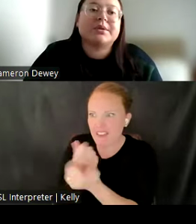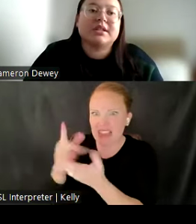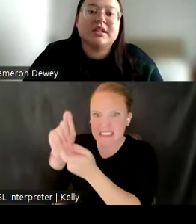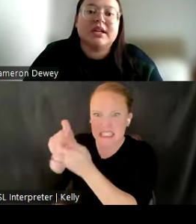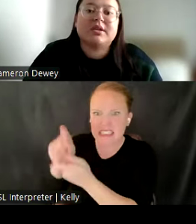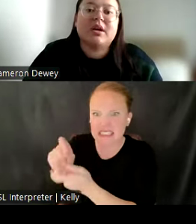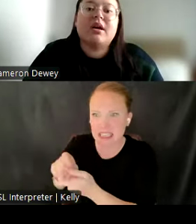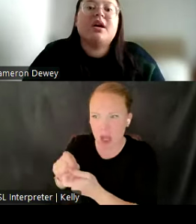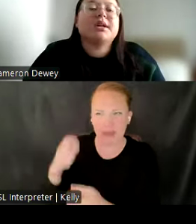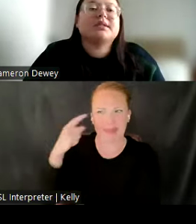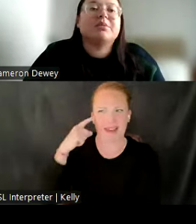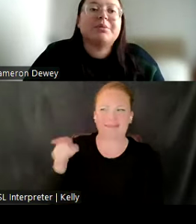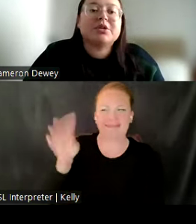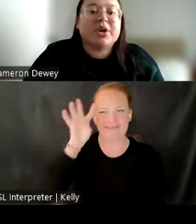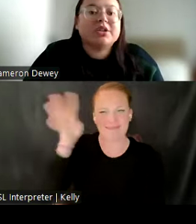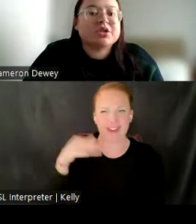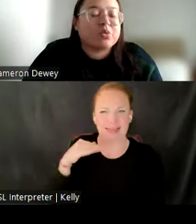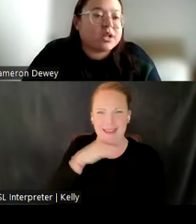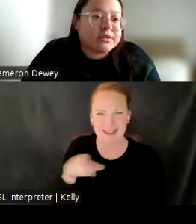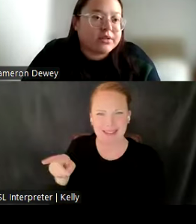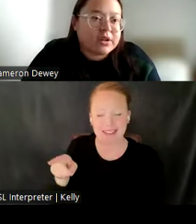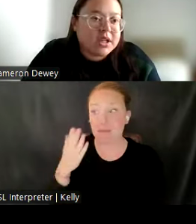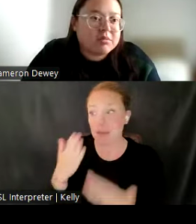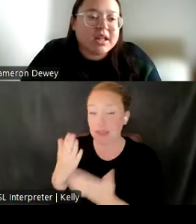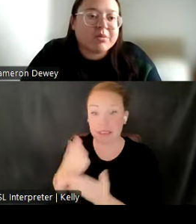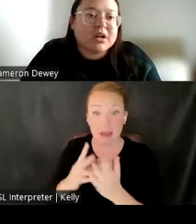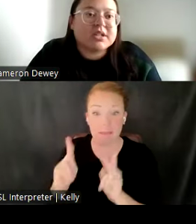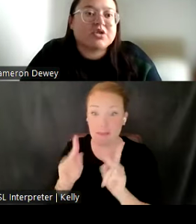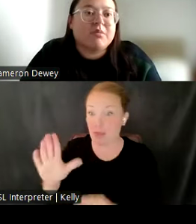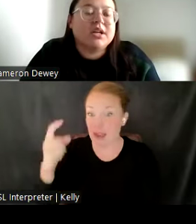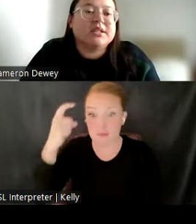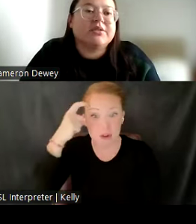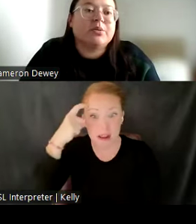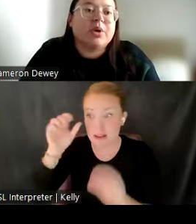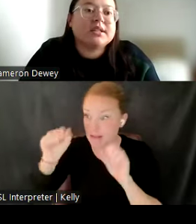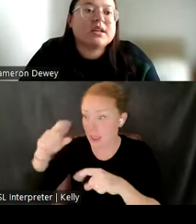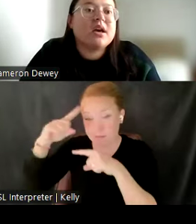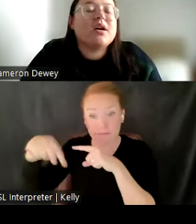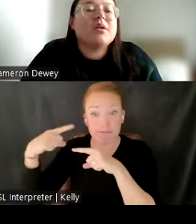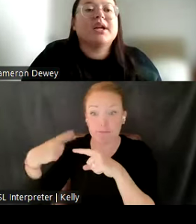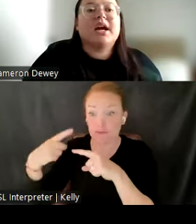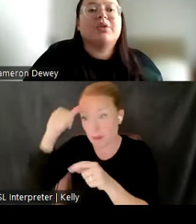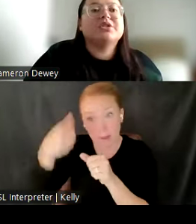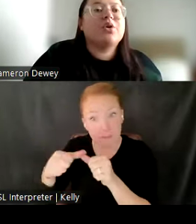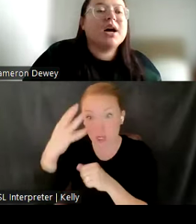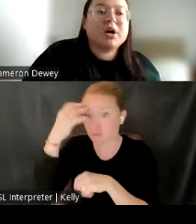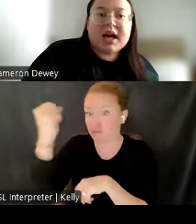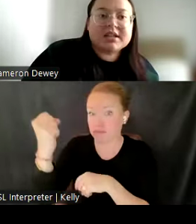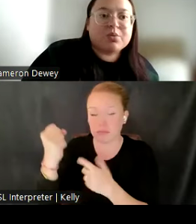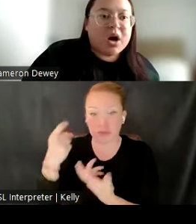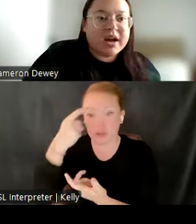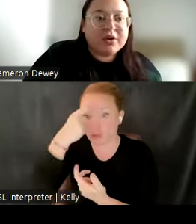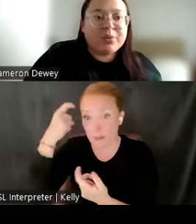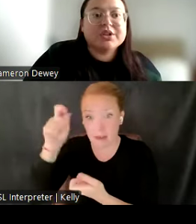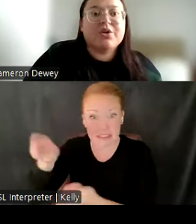with explicit details, because some people's brains just work differently and they process trauma in different ways. But again, we don't want to